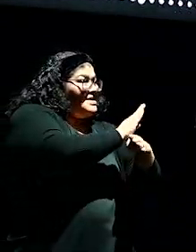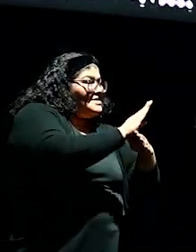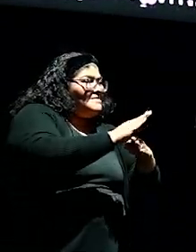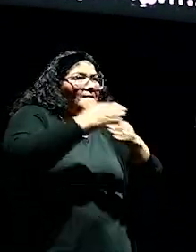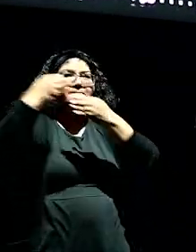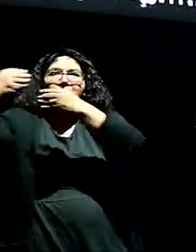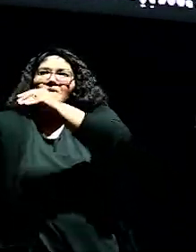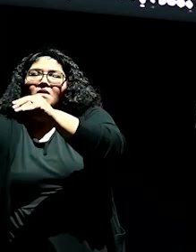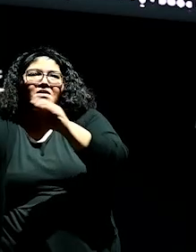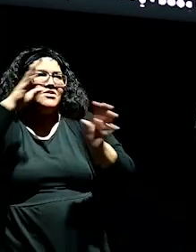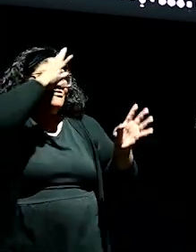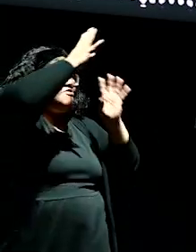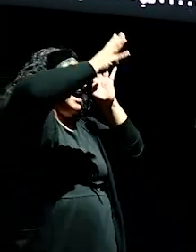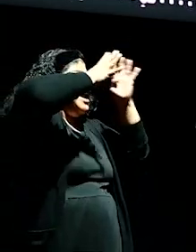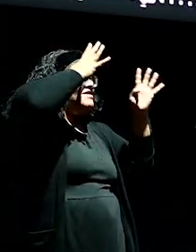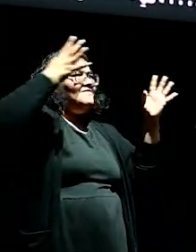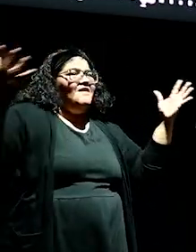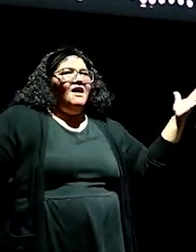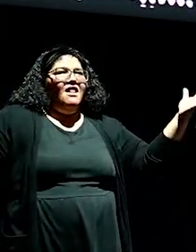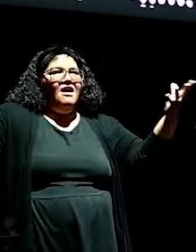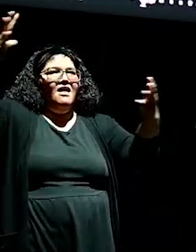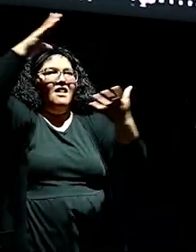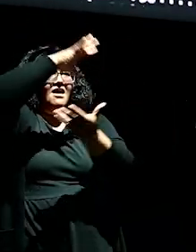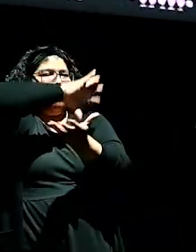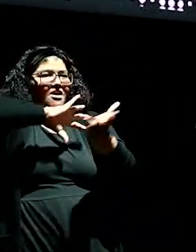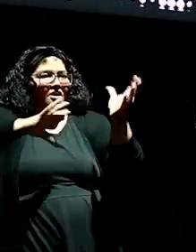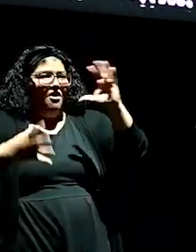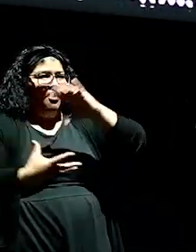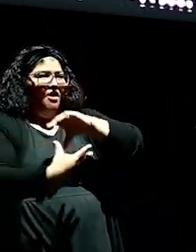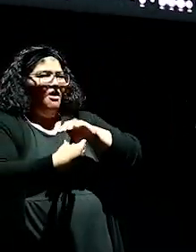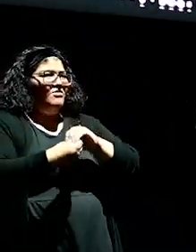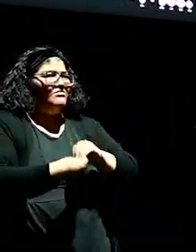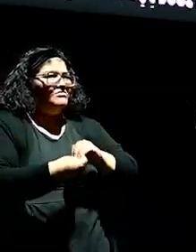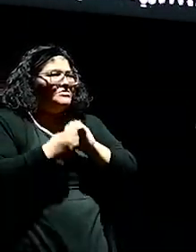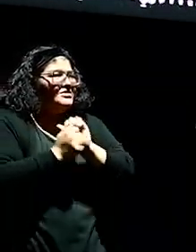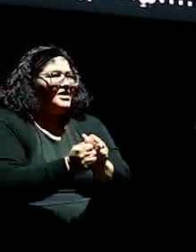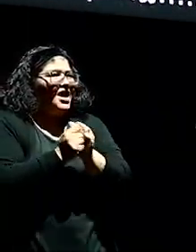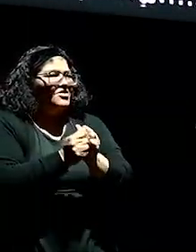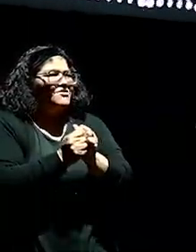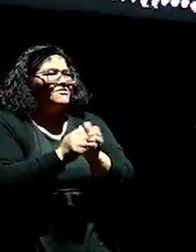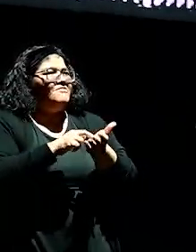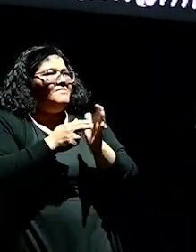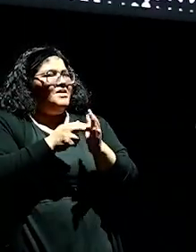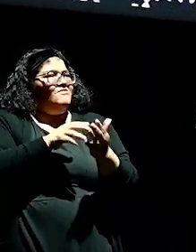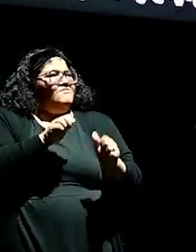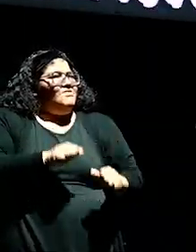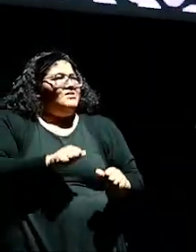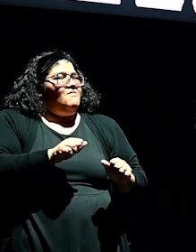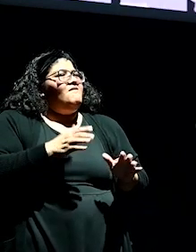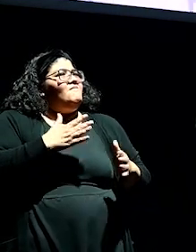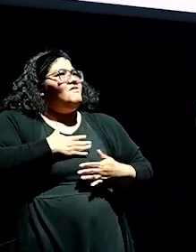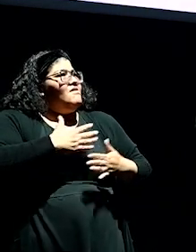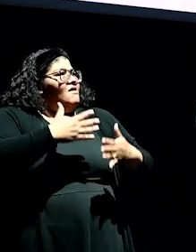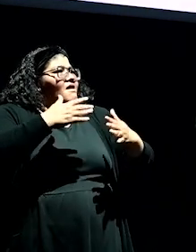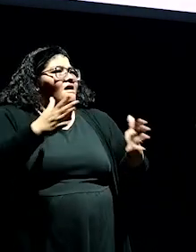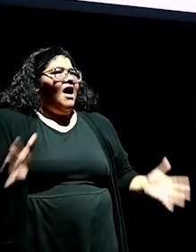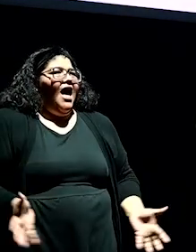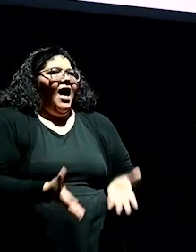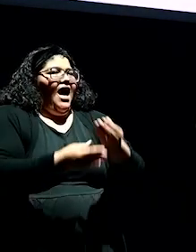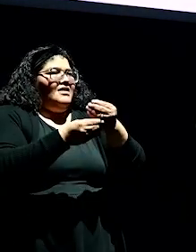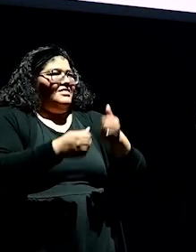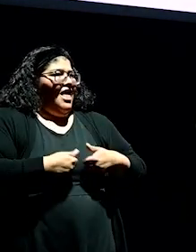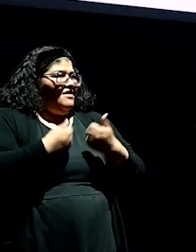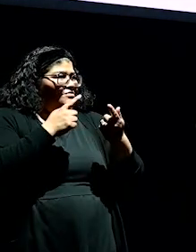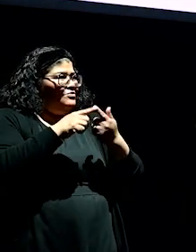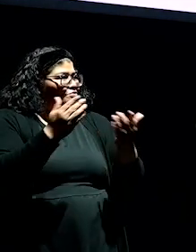and creative, Fitzgerald brings a strategic, flexible, and practical approach to breathe new life into iconic brands